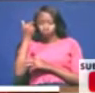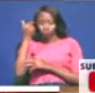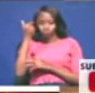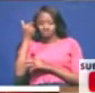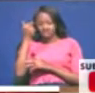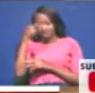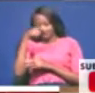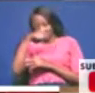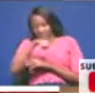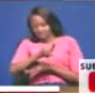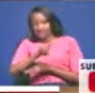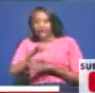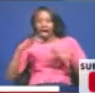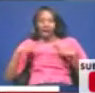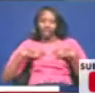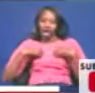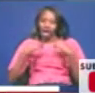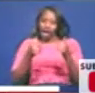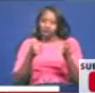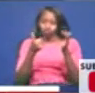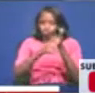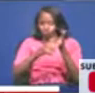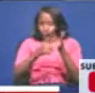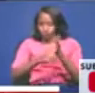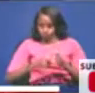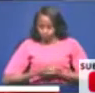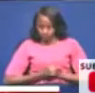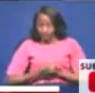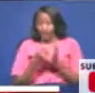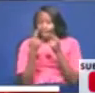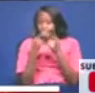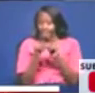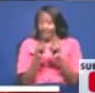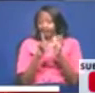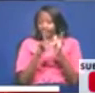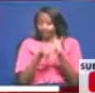his health situation. Mutyambai,